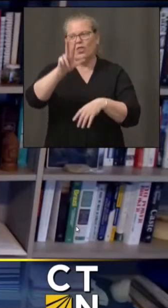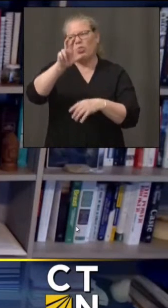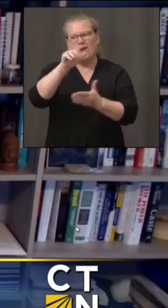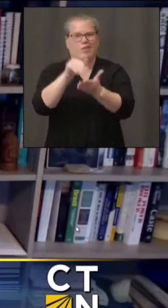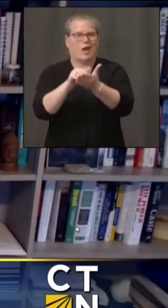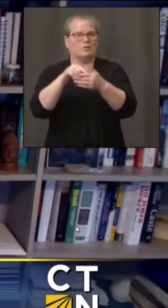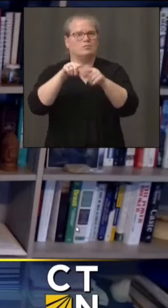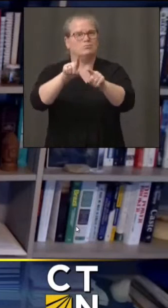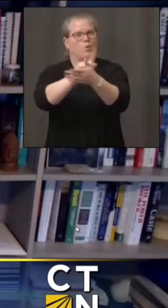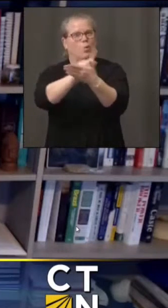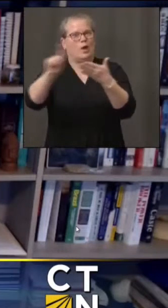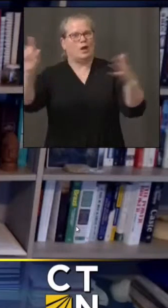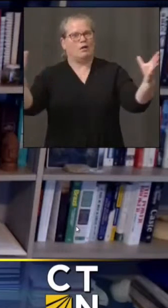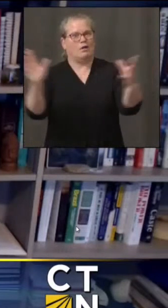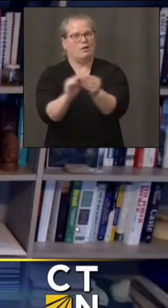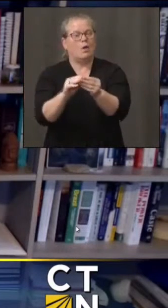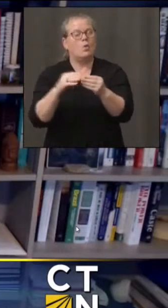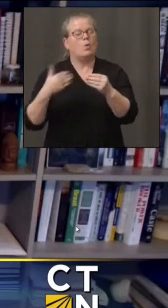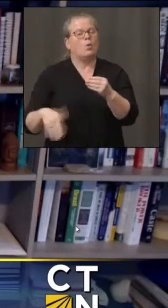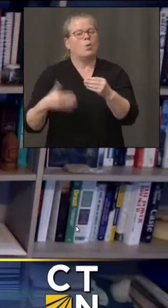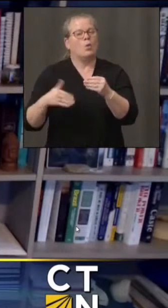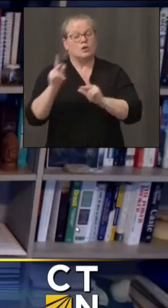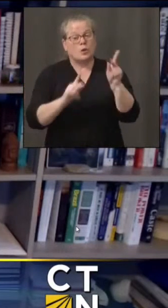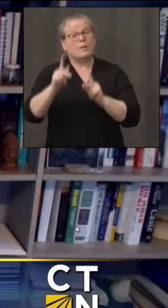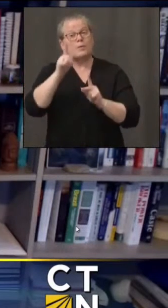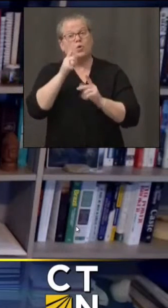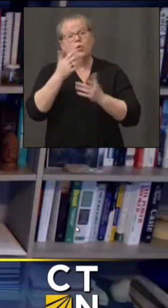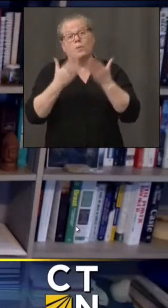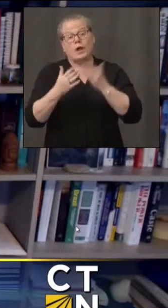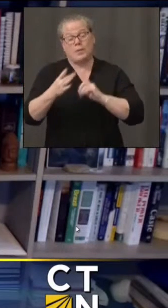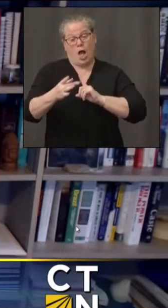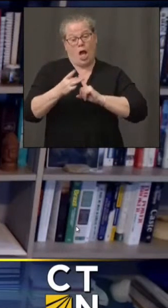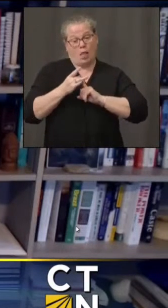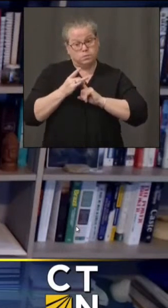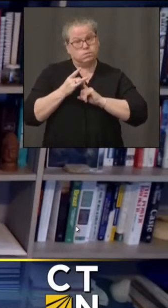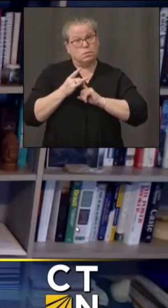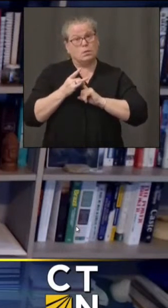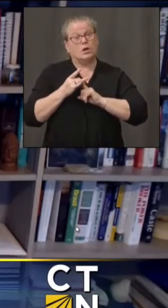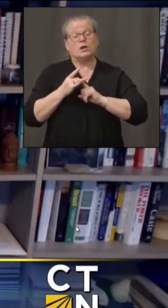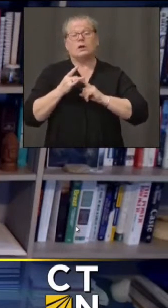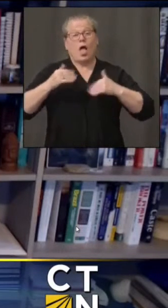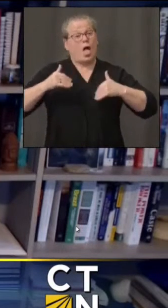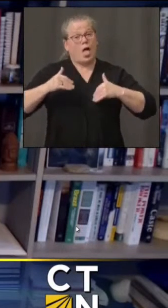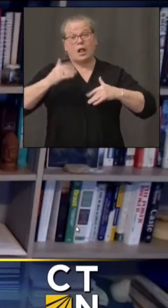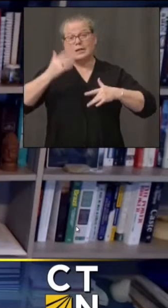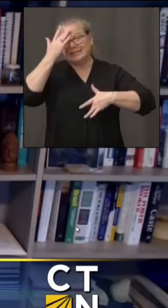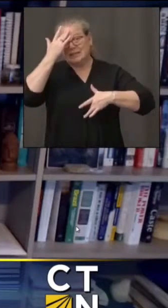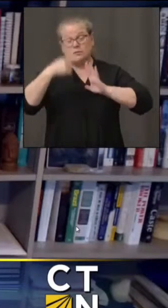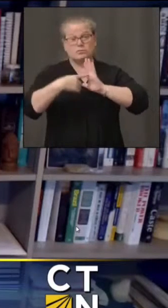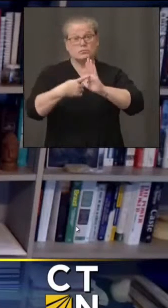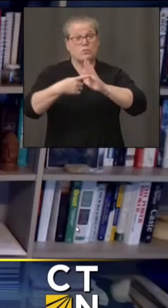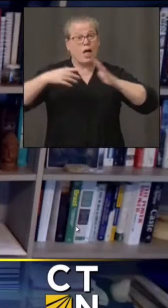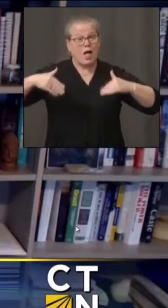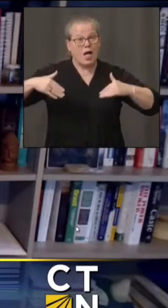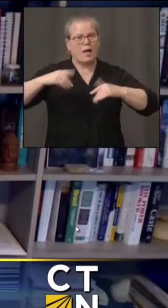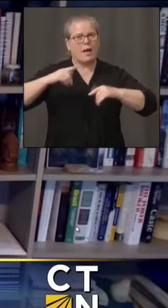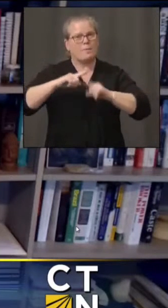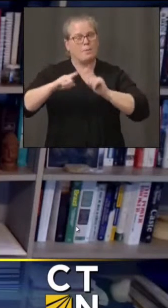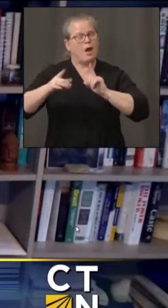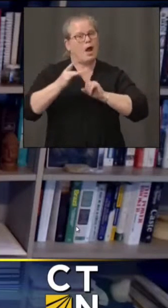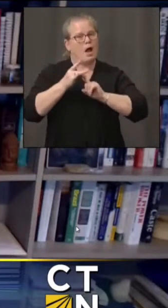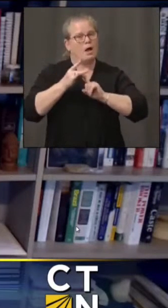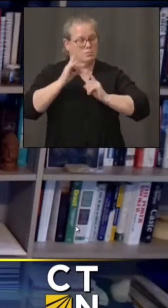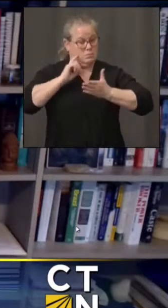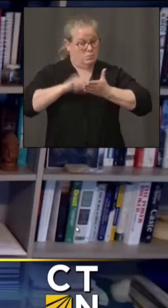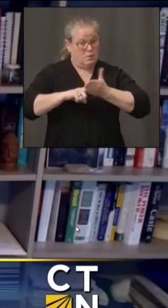detect people early in the course of illness, get the people who need to get hospitalized to come into the hospital early, and rather than treating